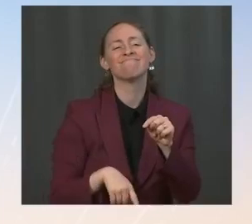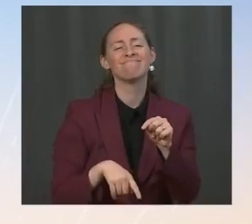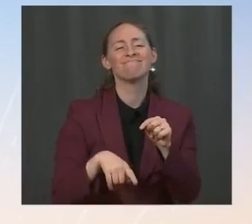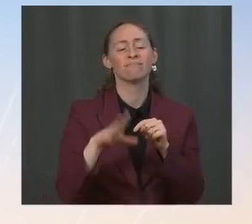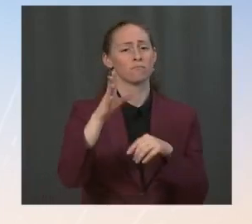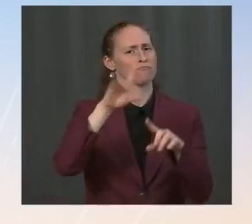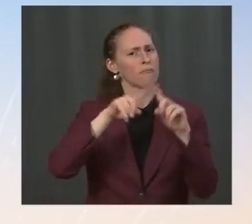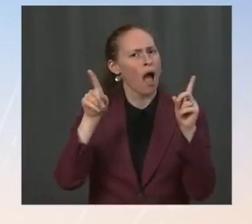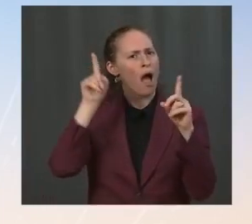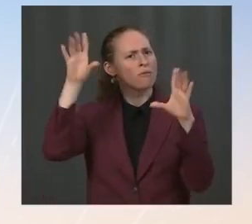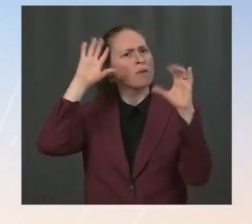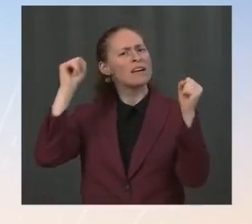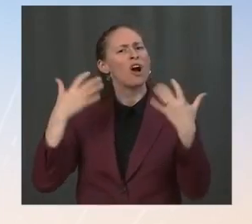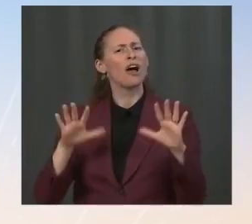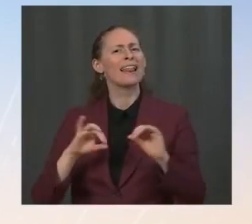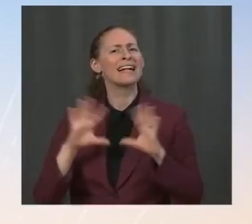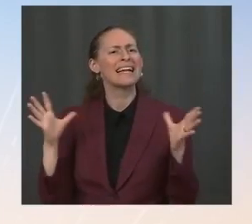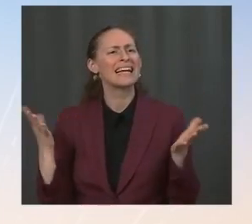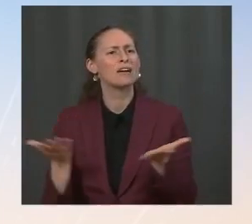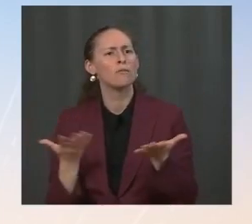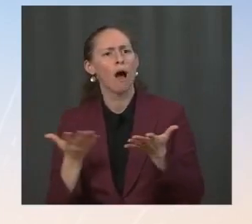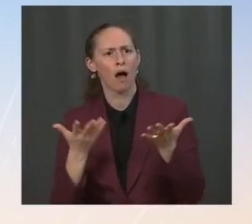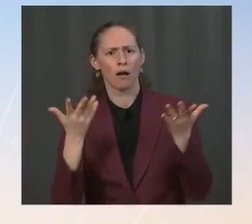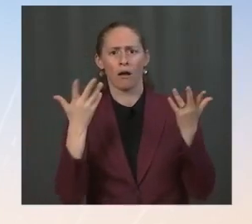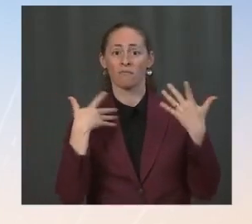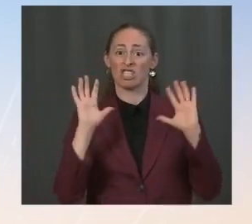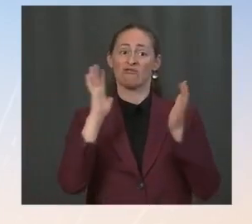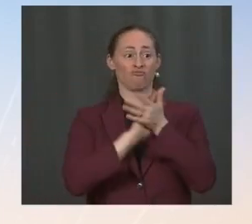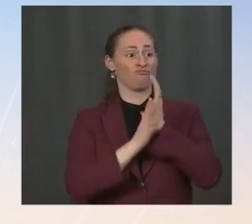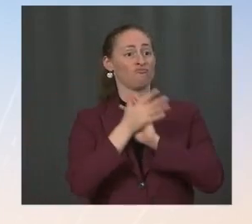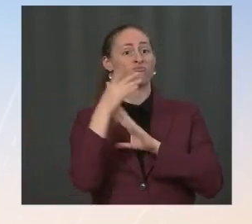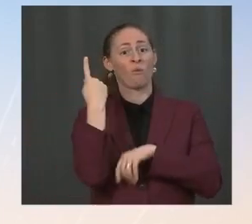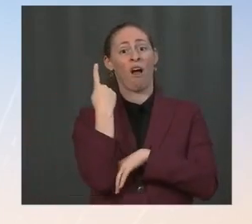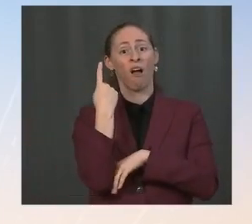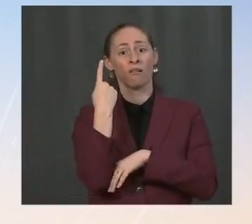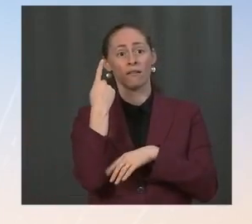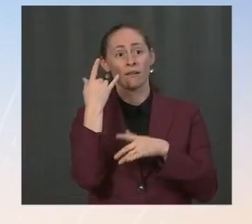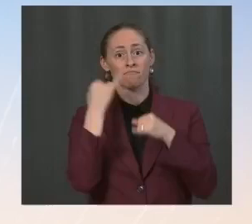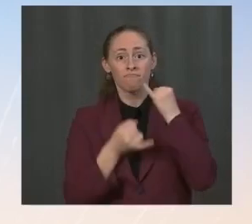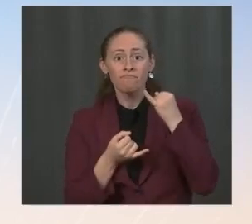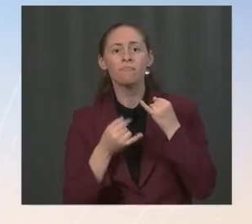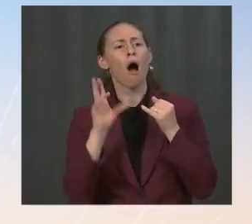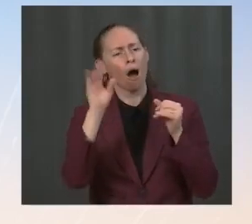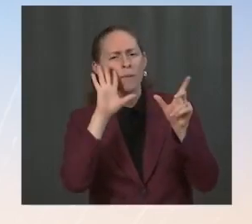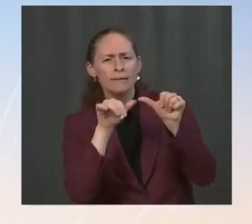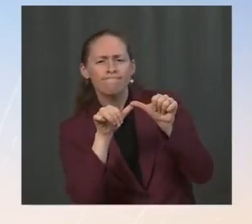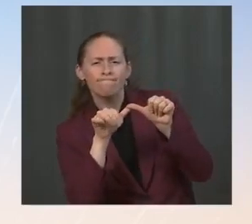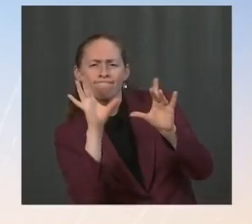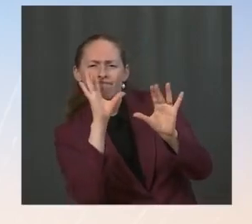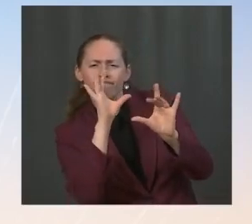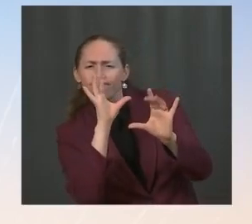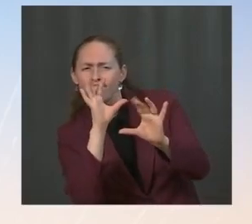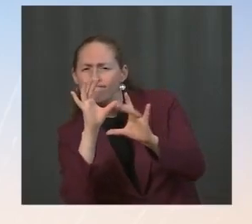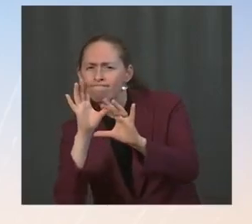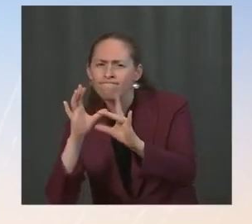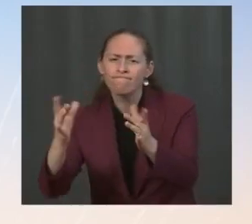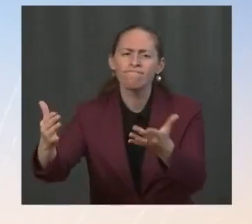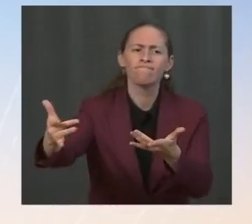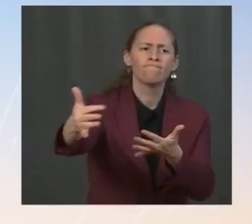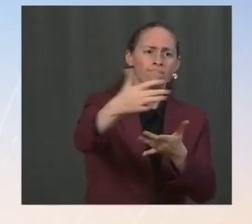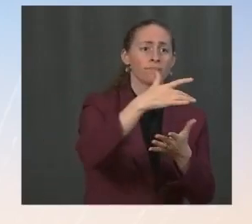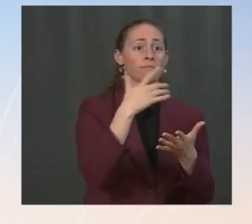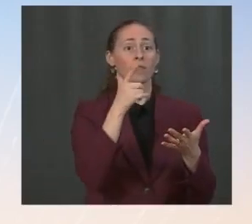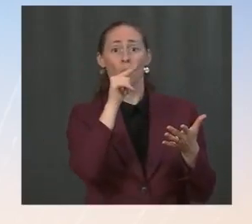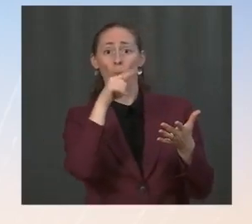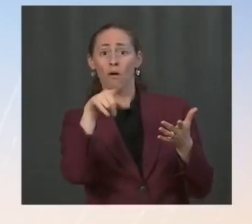not an end to our commitment to getting American citizens out, who are not ready to leave, and to